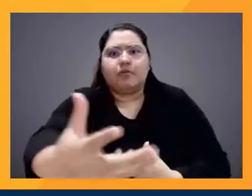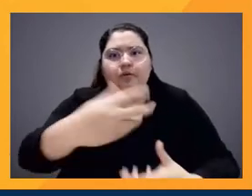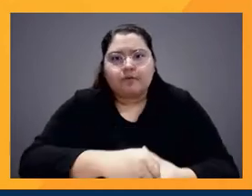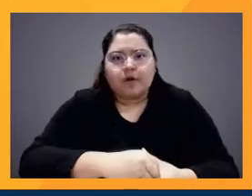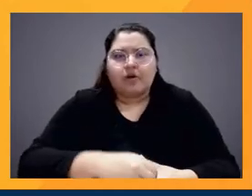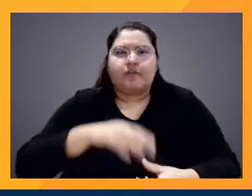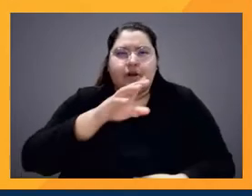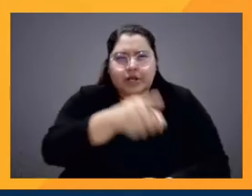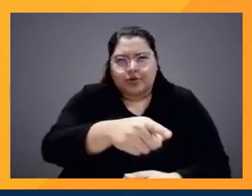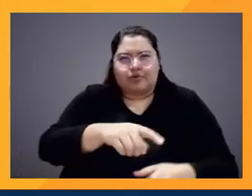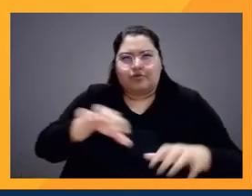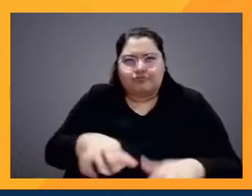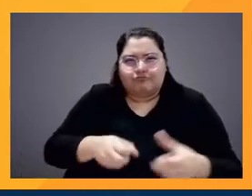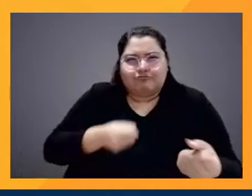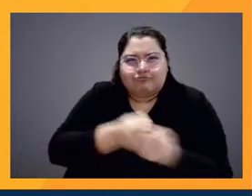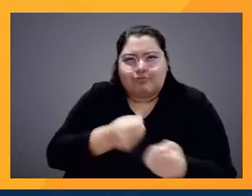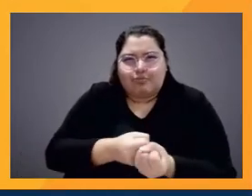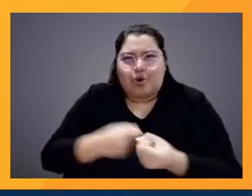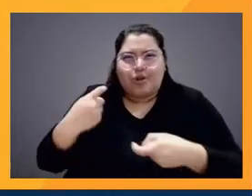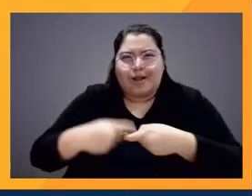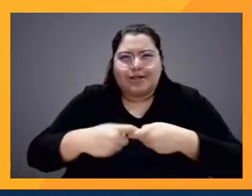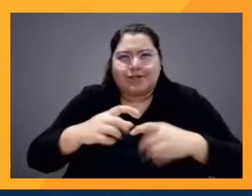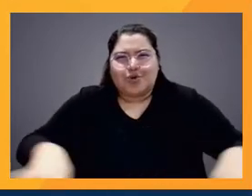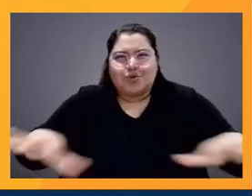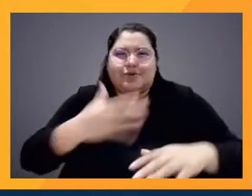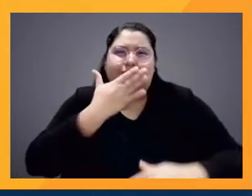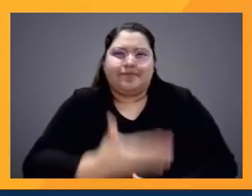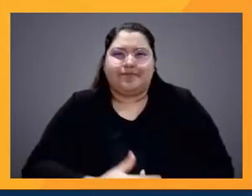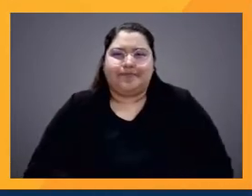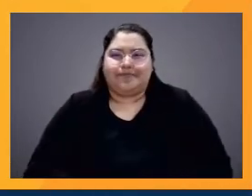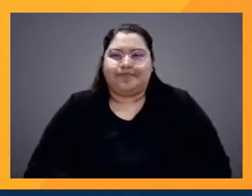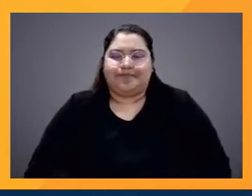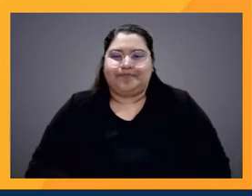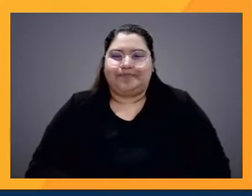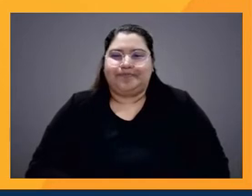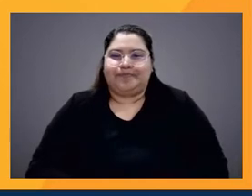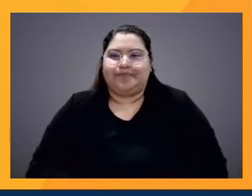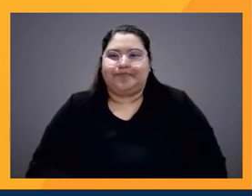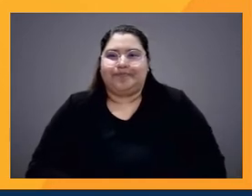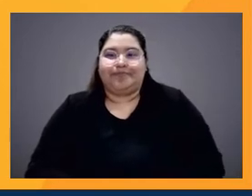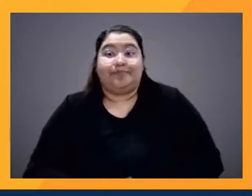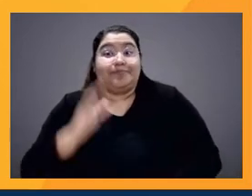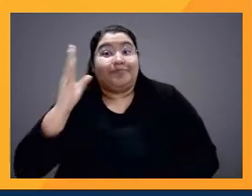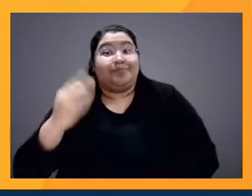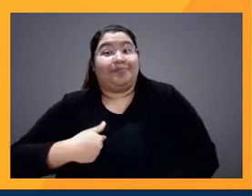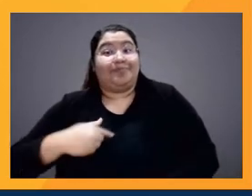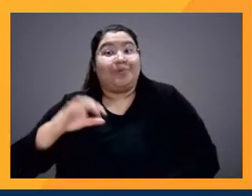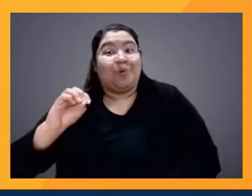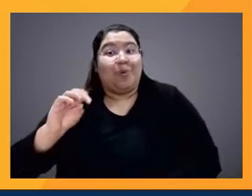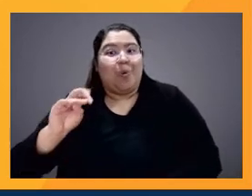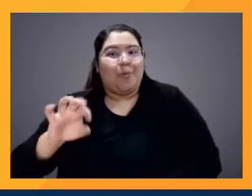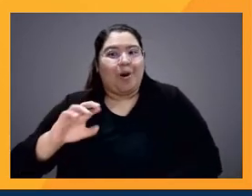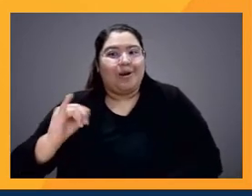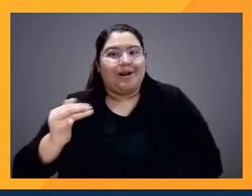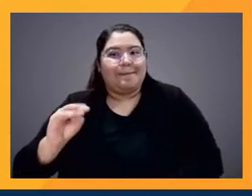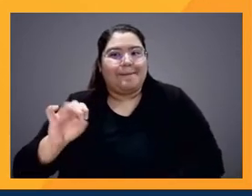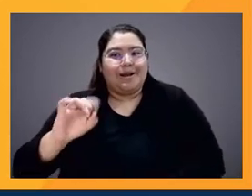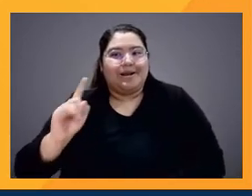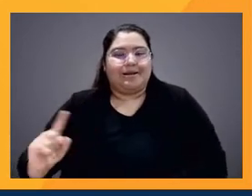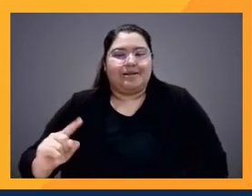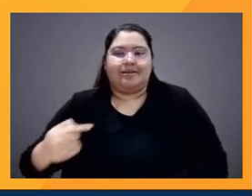sure all of our communities have a voice at the table and can thrive. Thank you for this important conversation and for your partnership